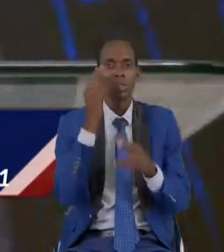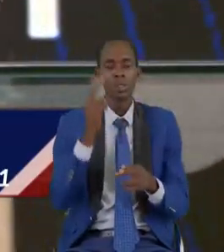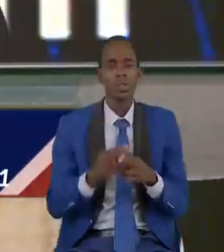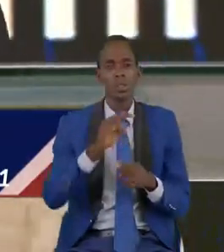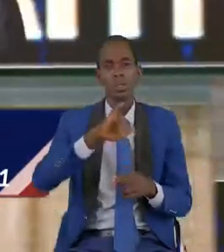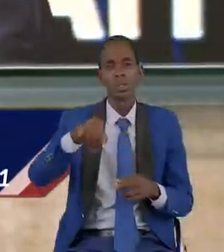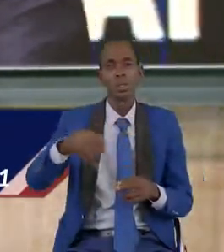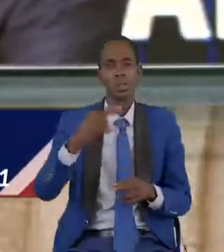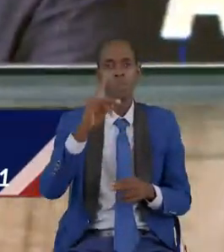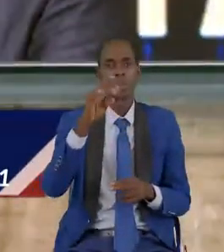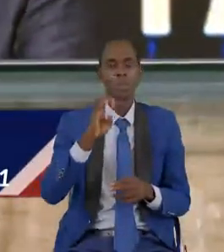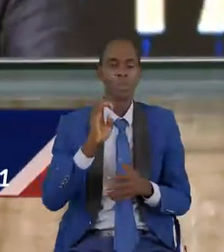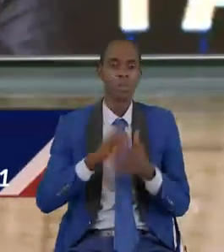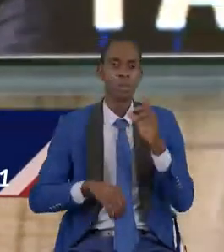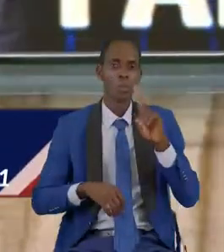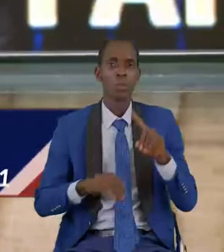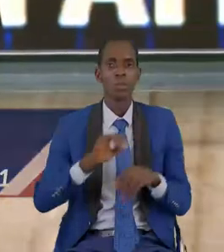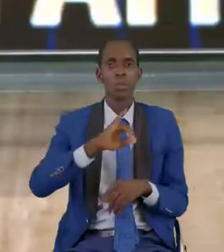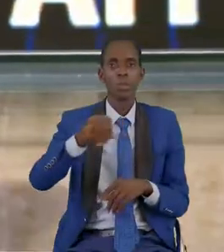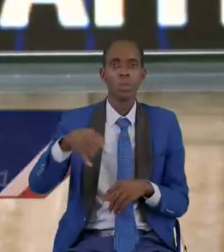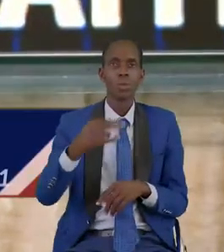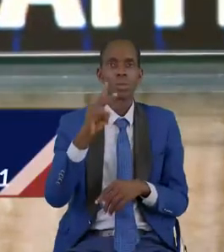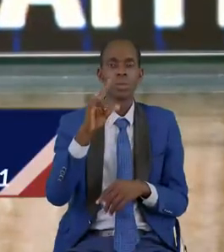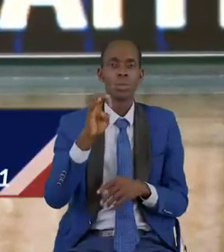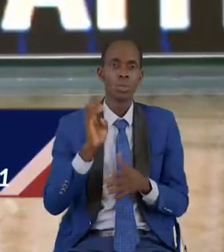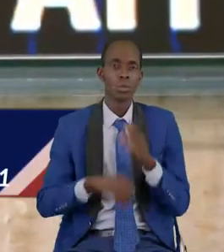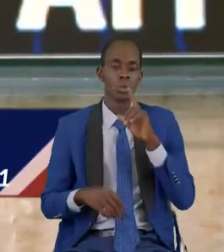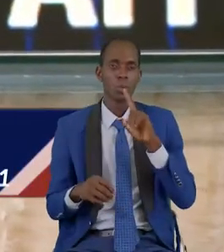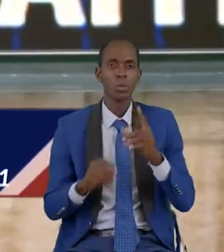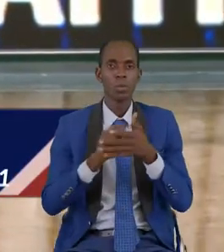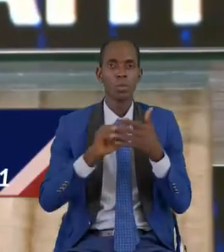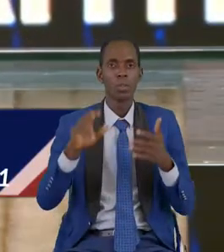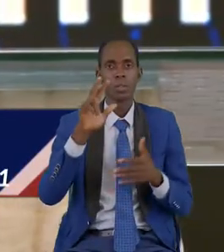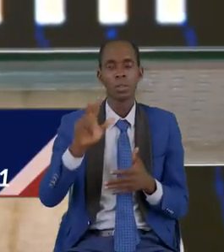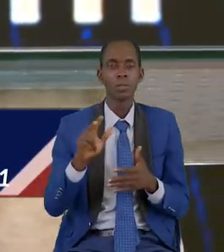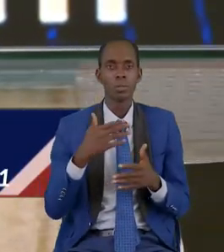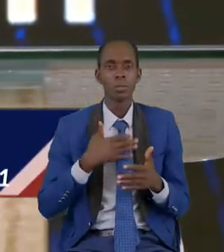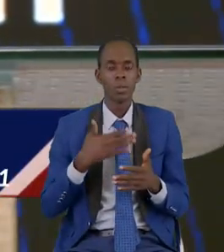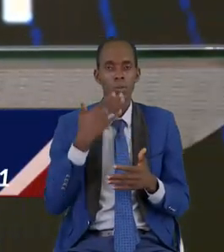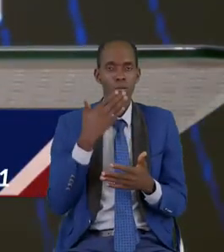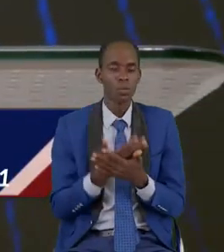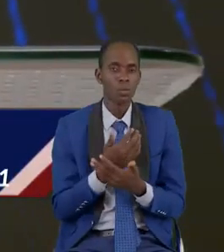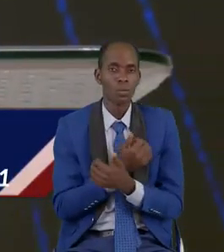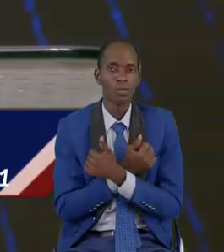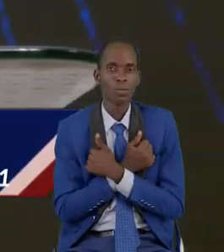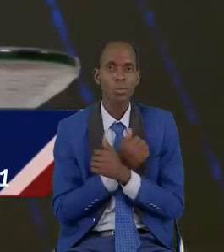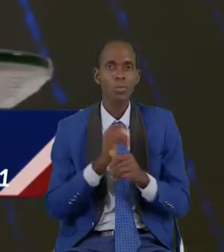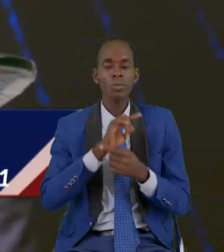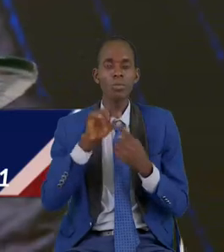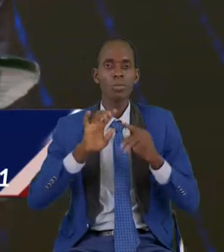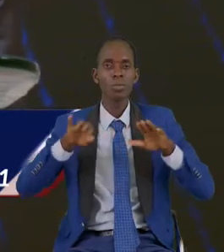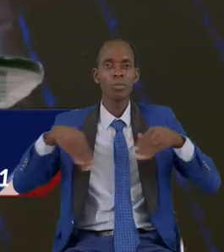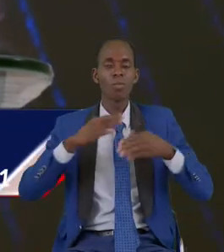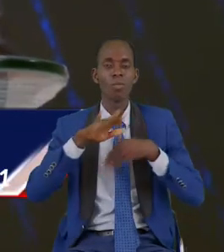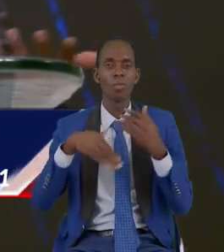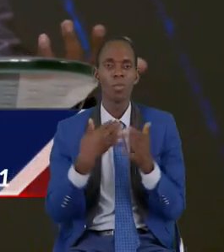looking at chapter 1, verse 3. Jude 1, 3. Beloved, when I give all diligence to write